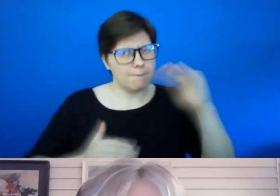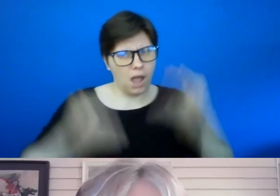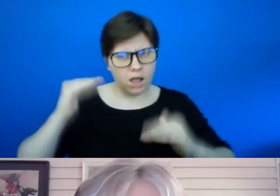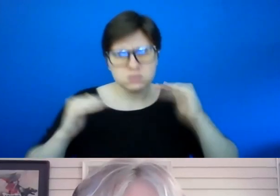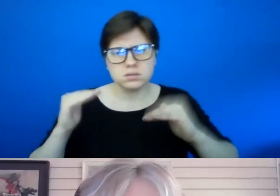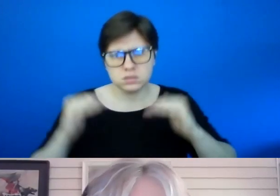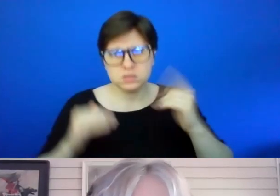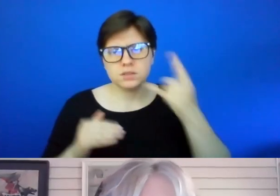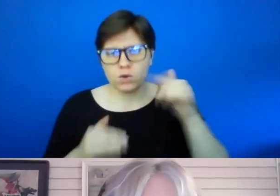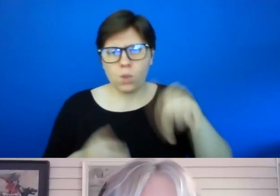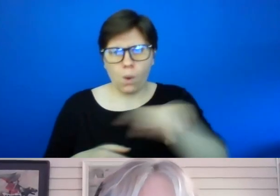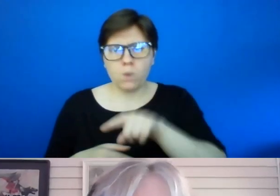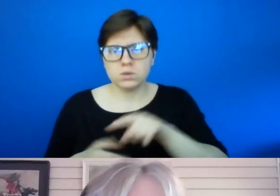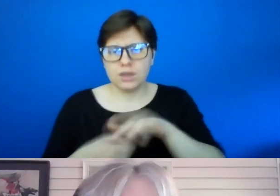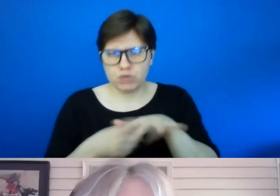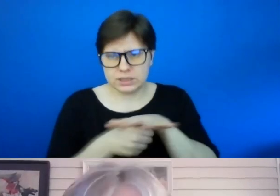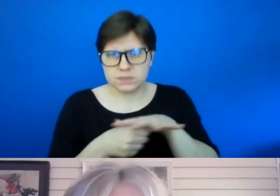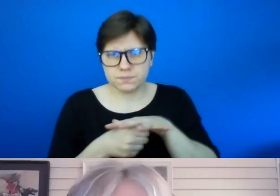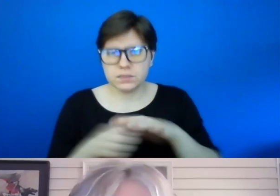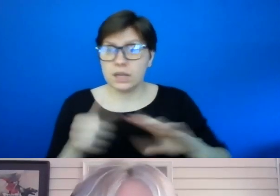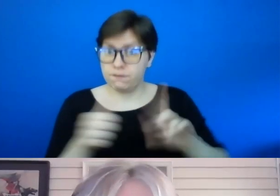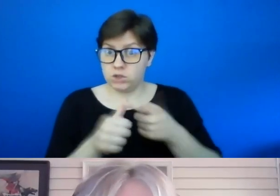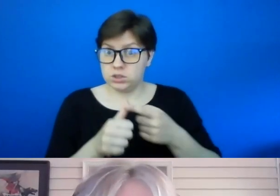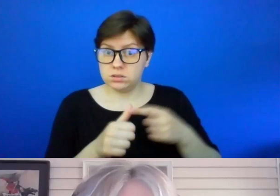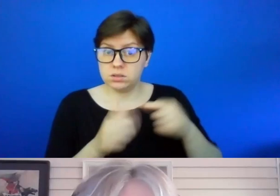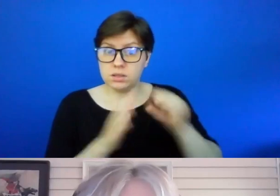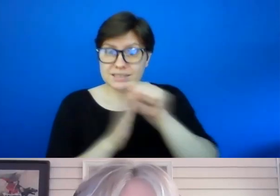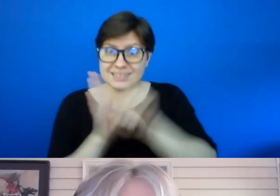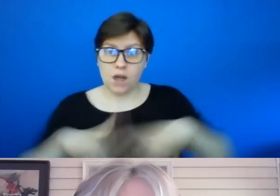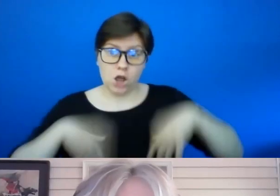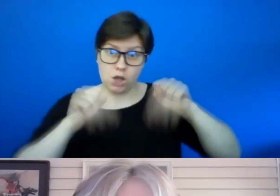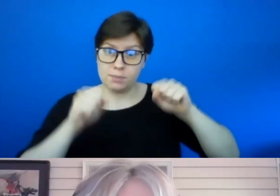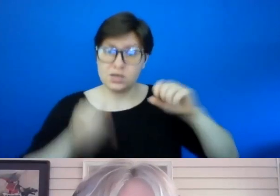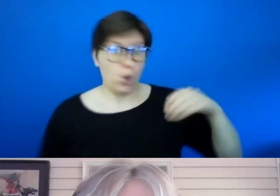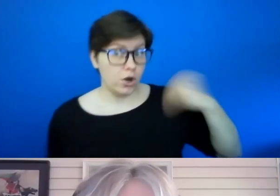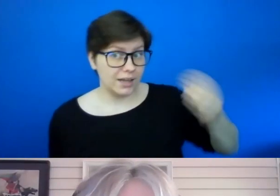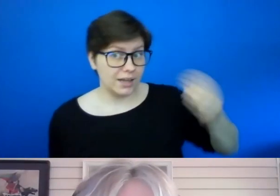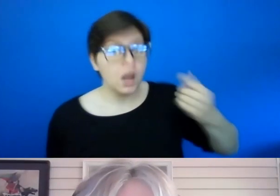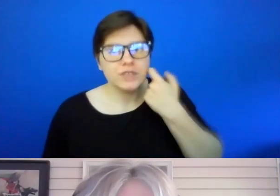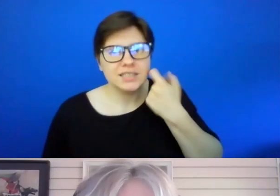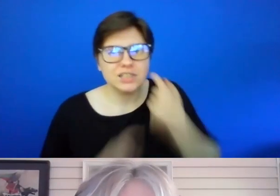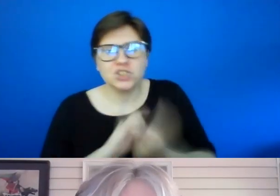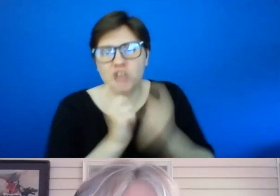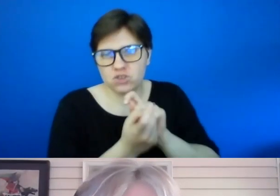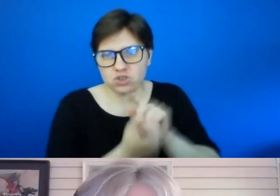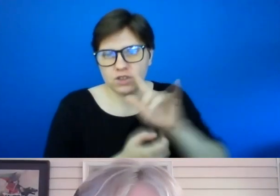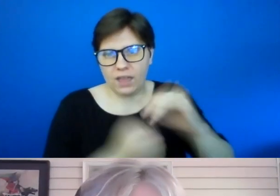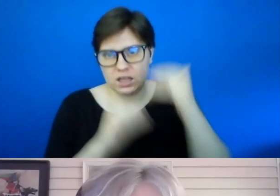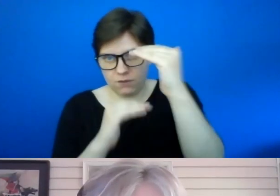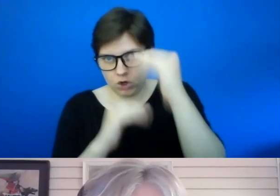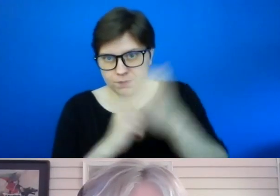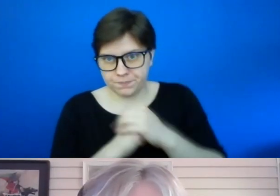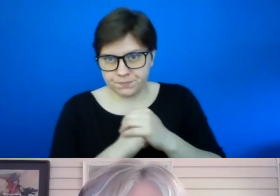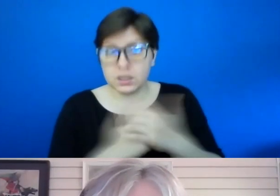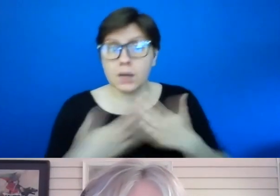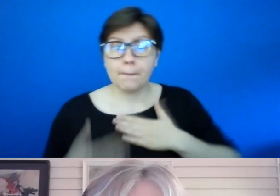these areas. And the very first state that adopted such a law, Oregon, has recently changed its safeguards. So my question for each